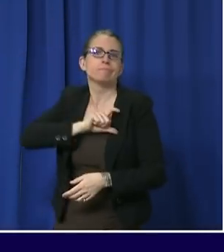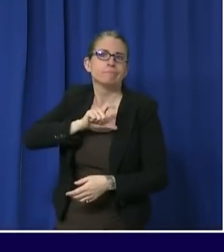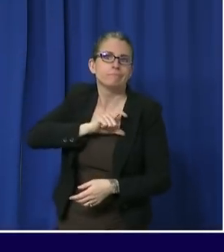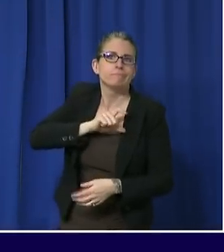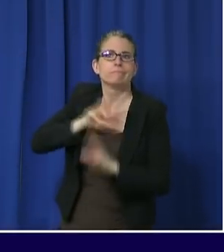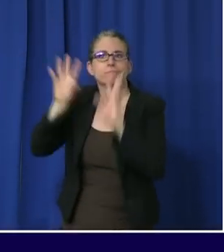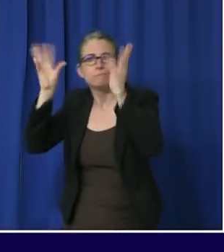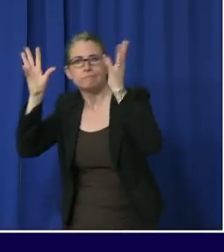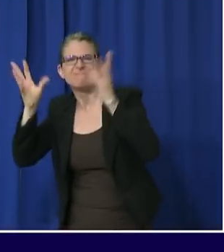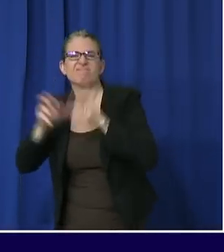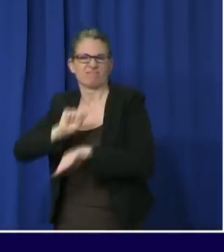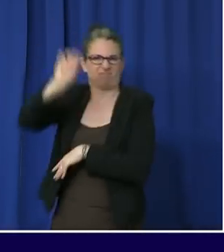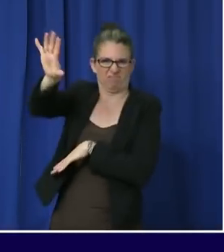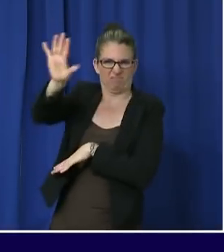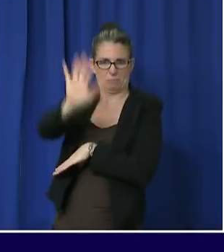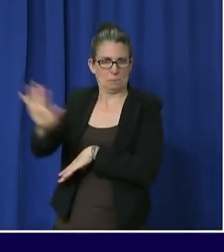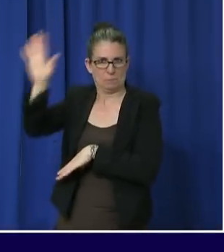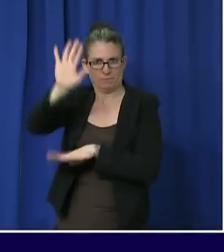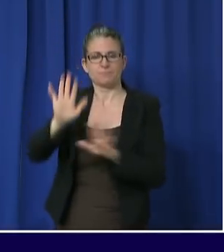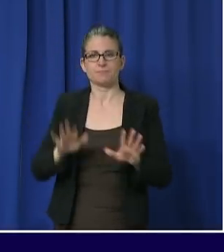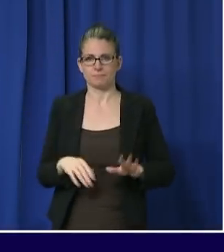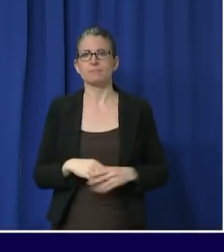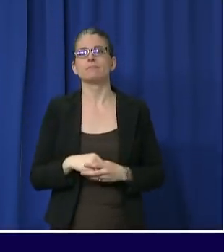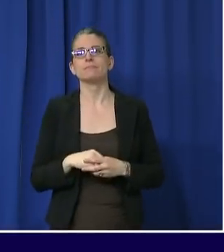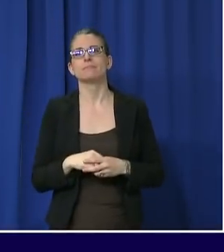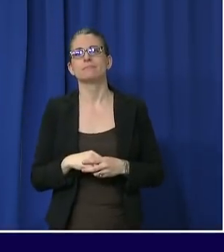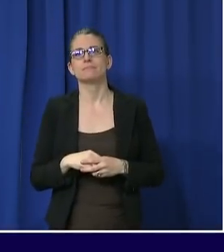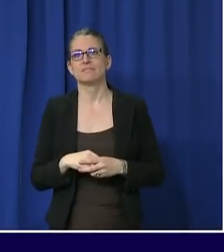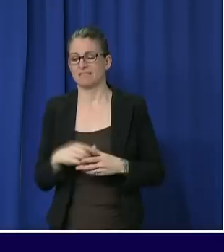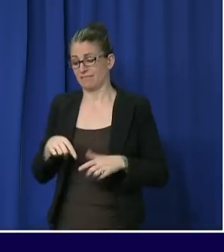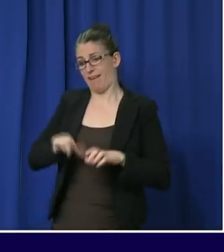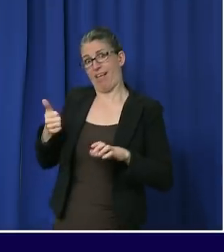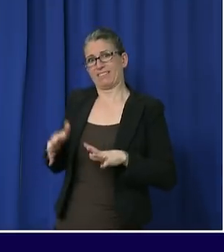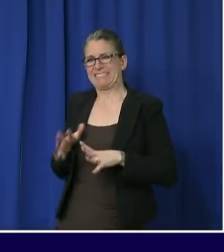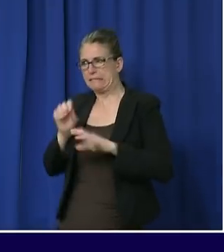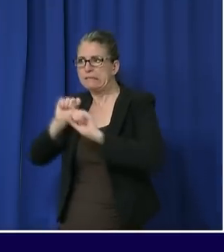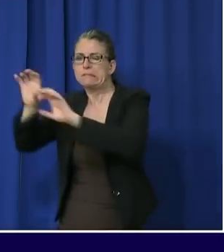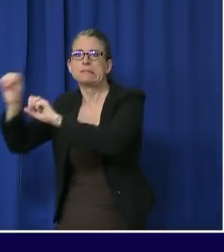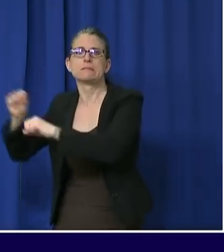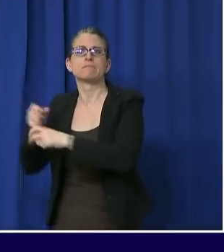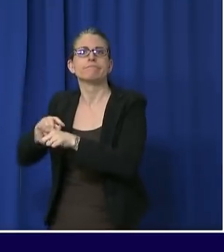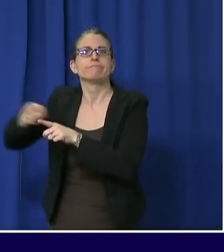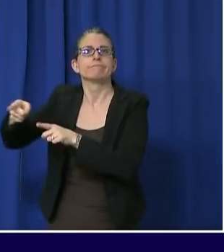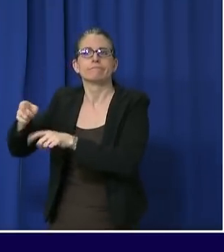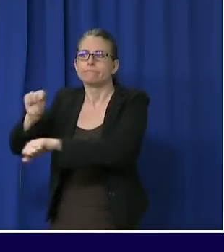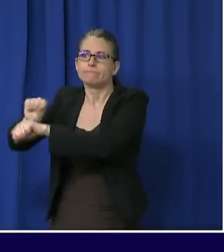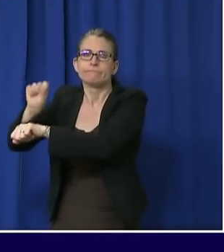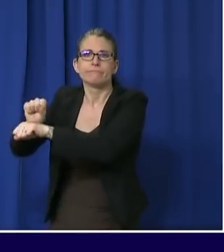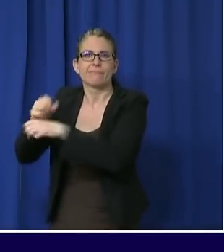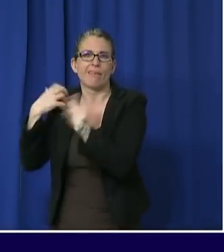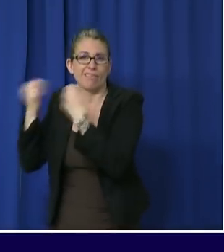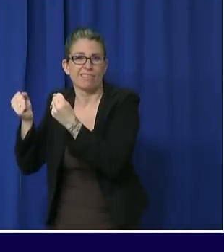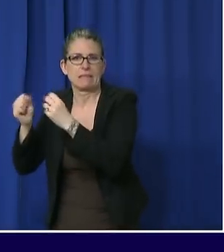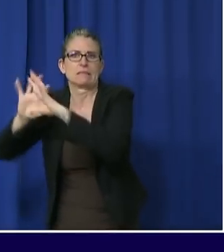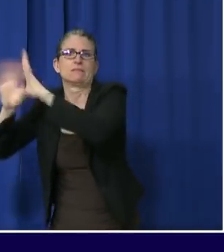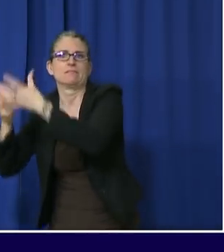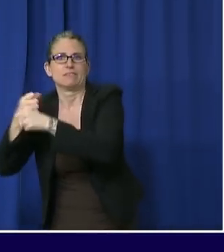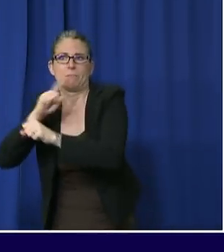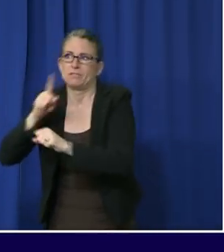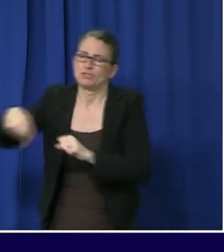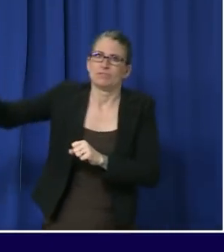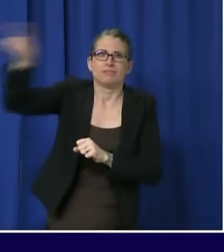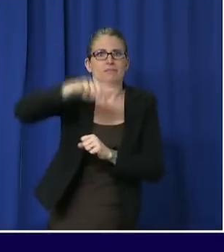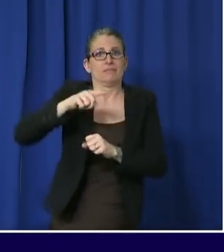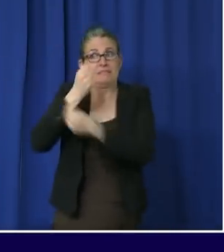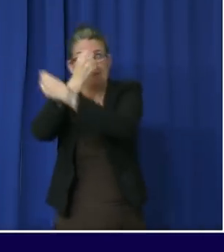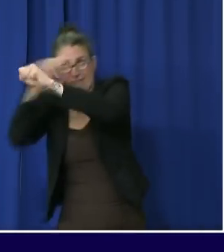is continuing our effort to push out PPE to your neighbors, to healthcare workers in your communities who